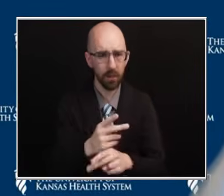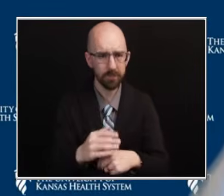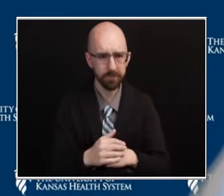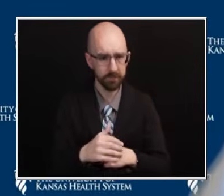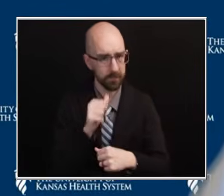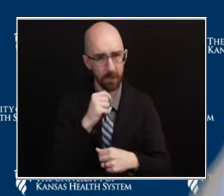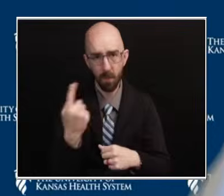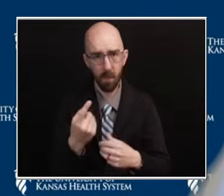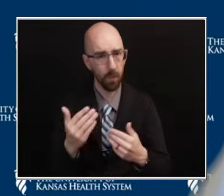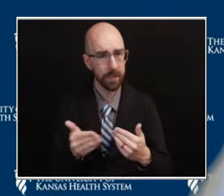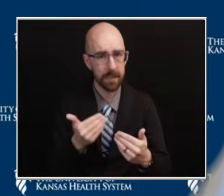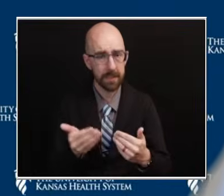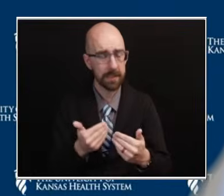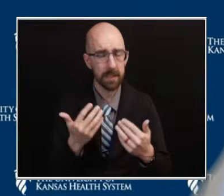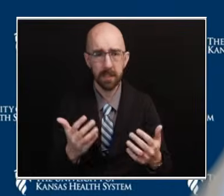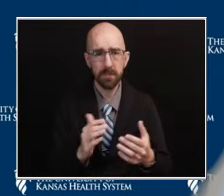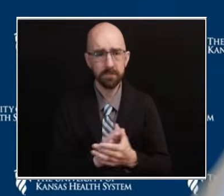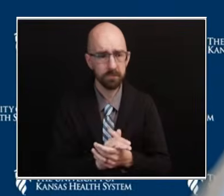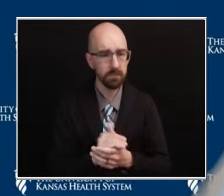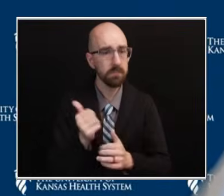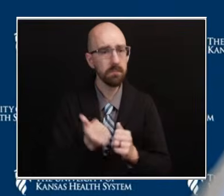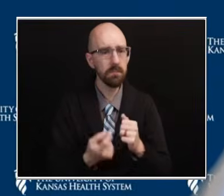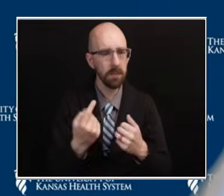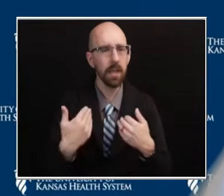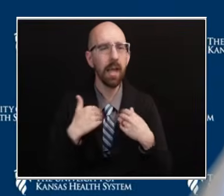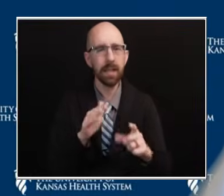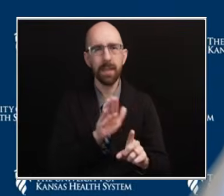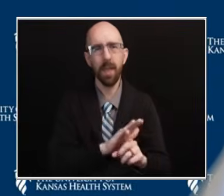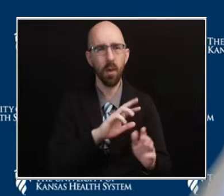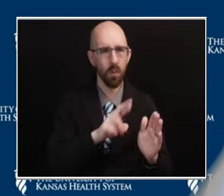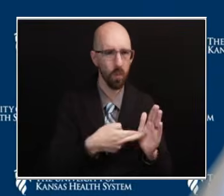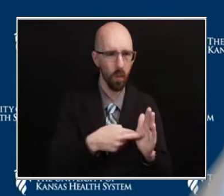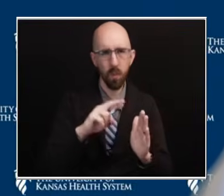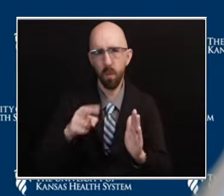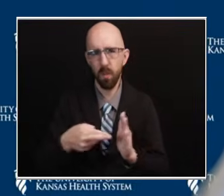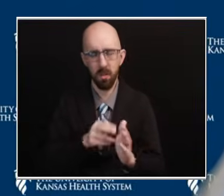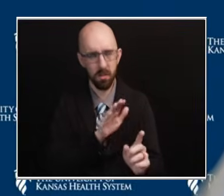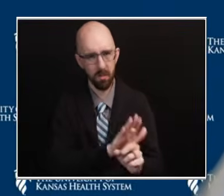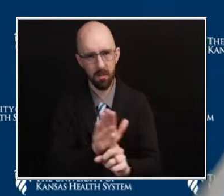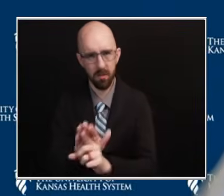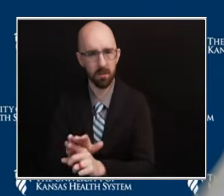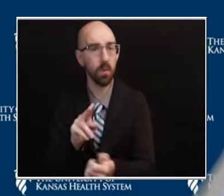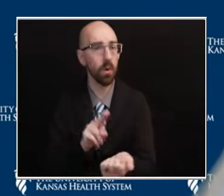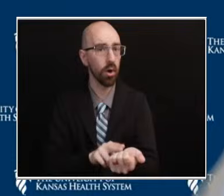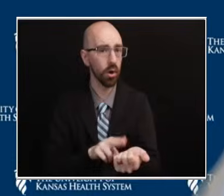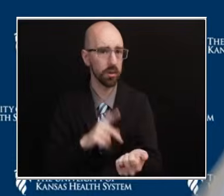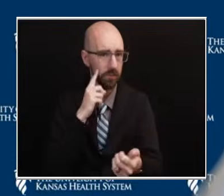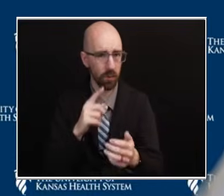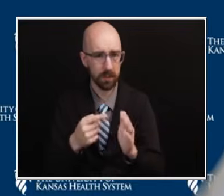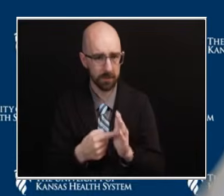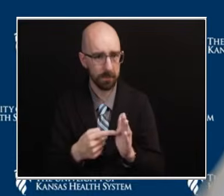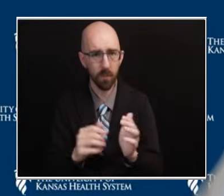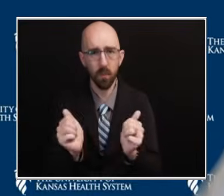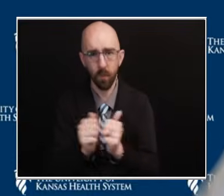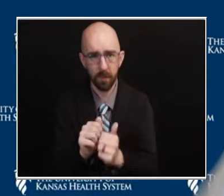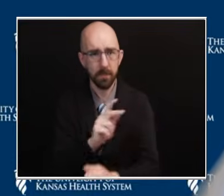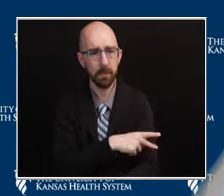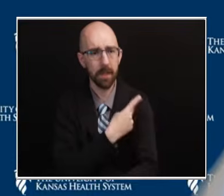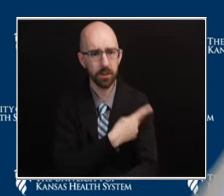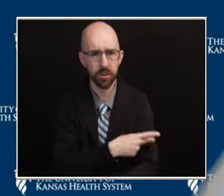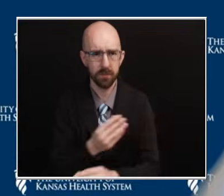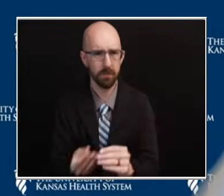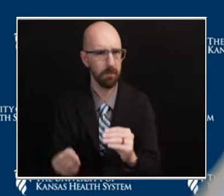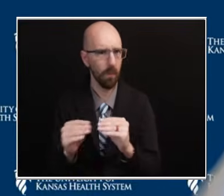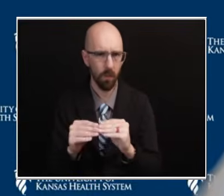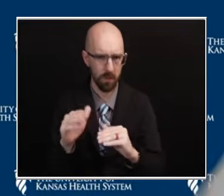easy, but everybody has their role. So nursing staff, for example, are with the patient much